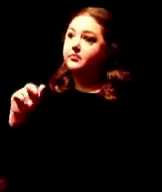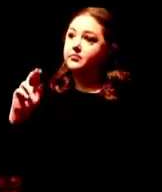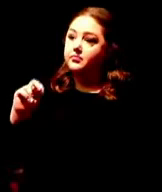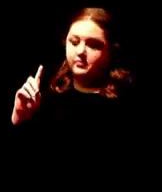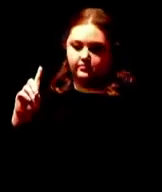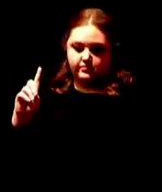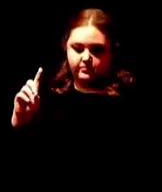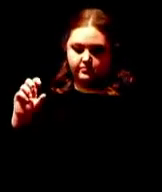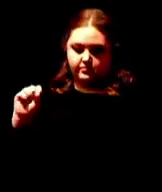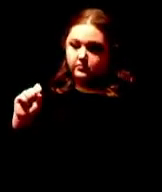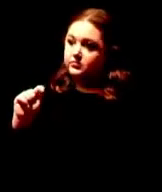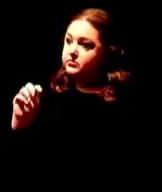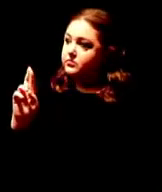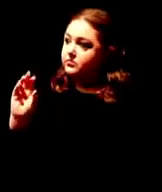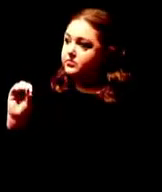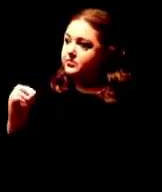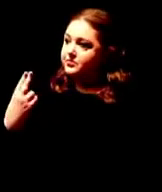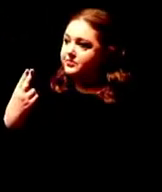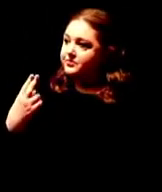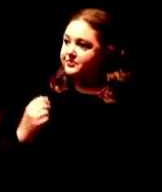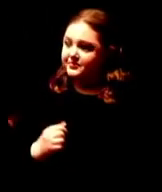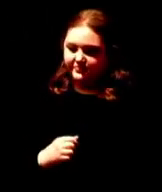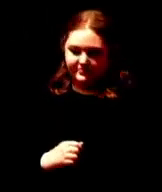Rand Stroll.